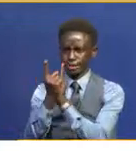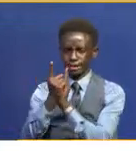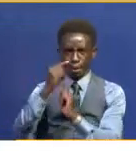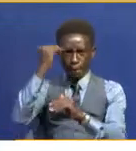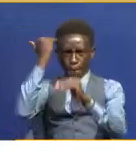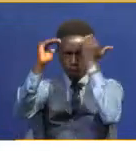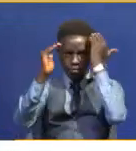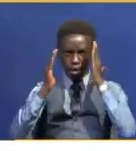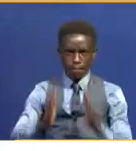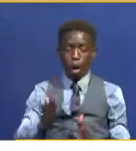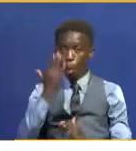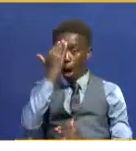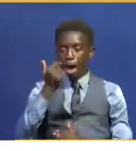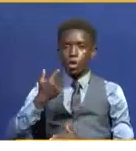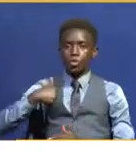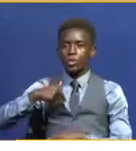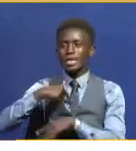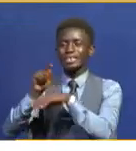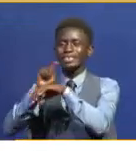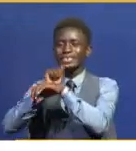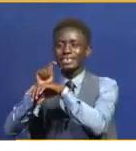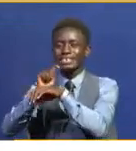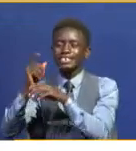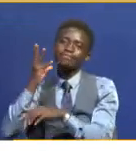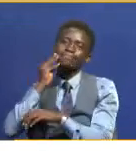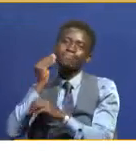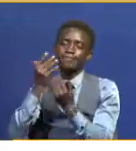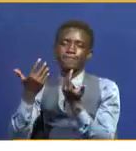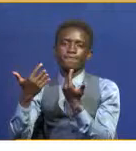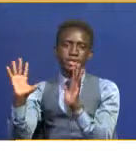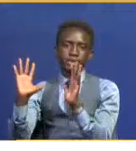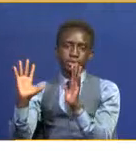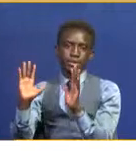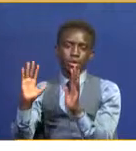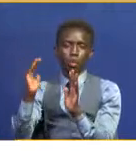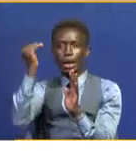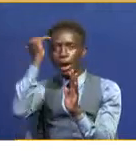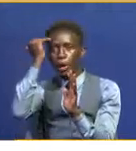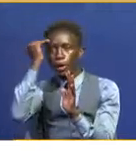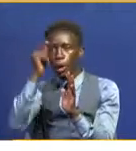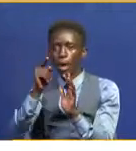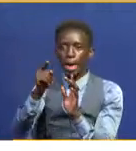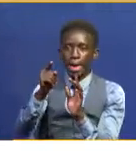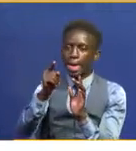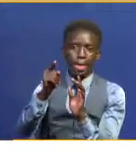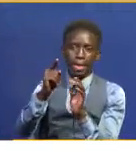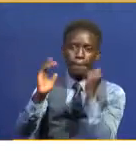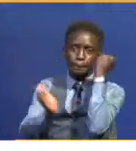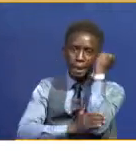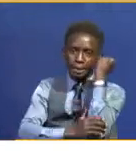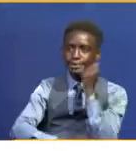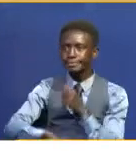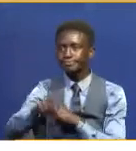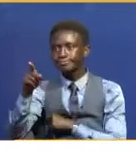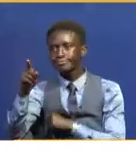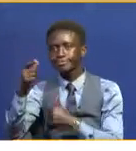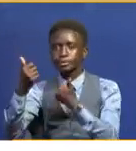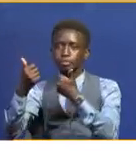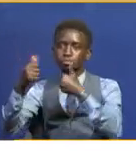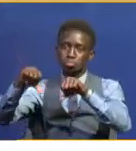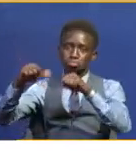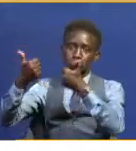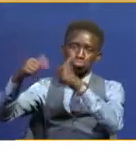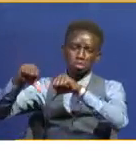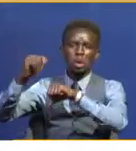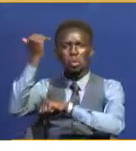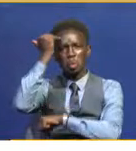are trained in this. We know where the gaps are, or we know what particular risk to actually look out for.